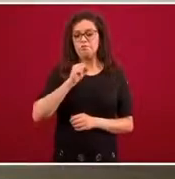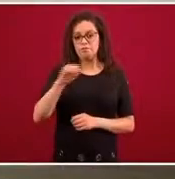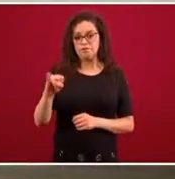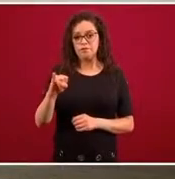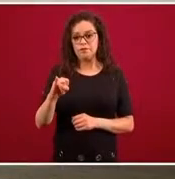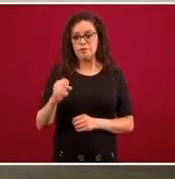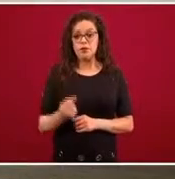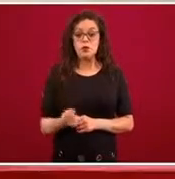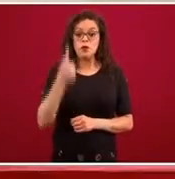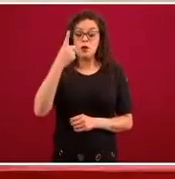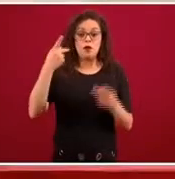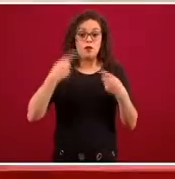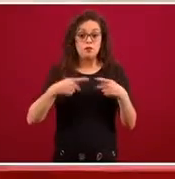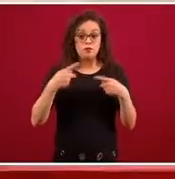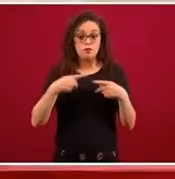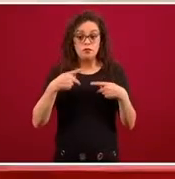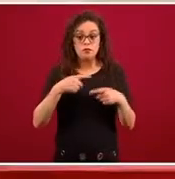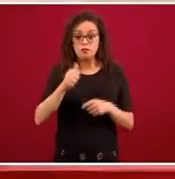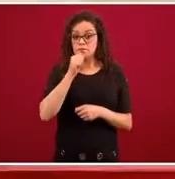with the exception